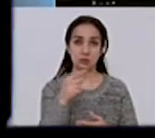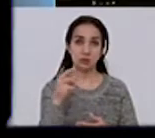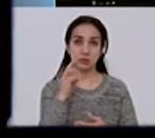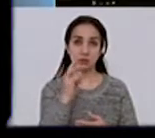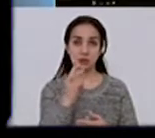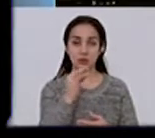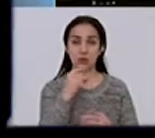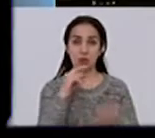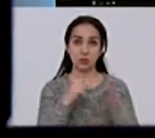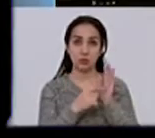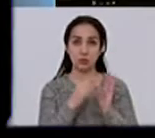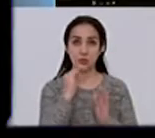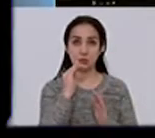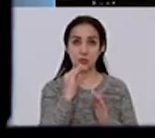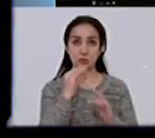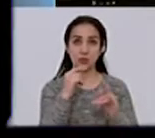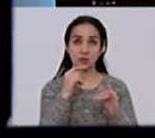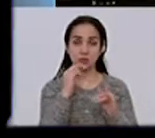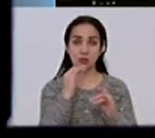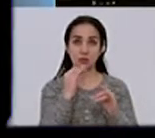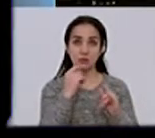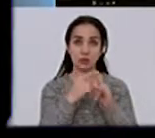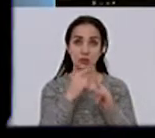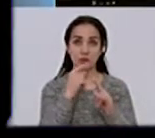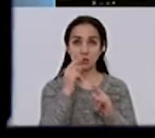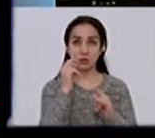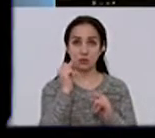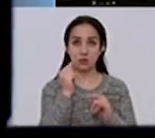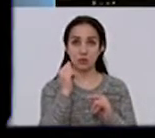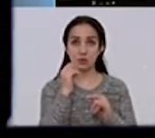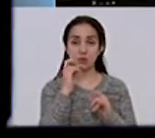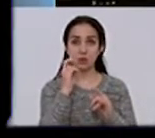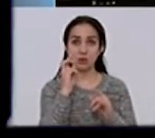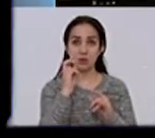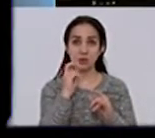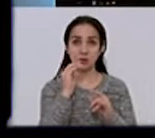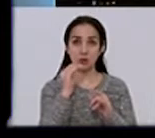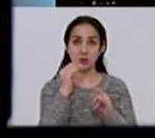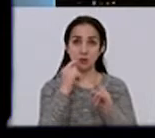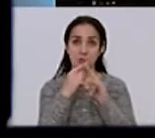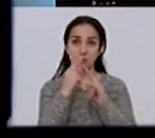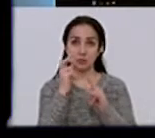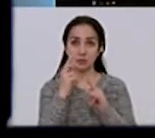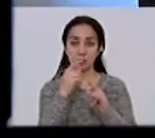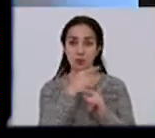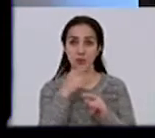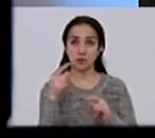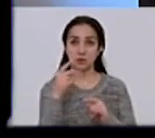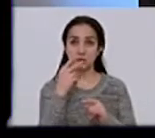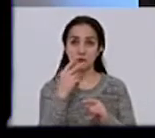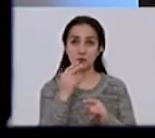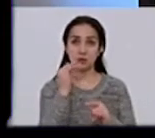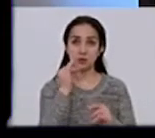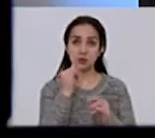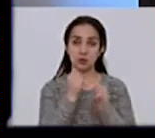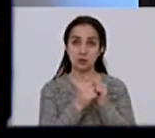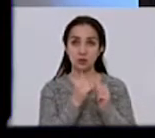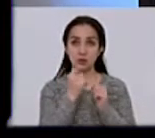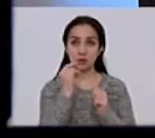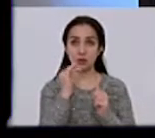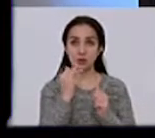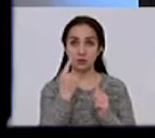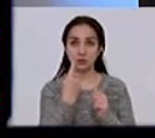n ko'paytiruv qavs ichida fa plus fb taqsim 2 plus har bir x1,